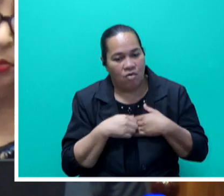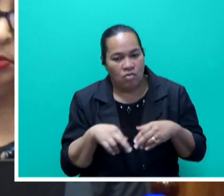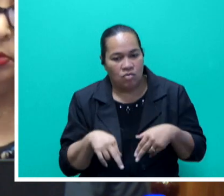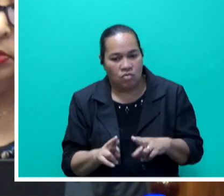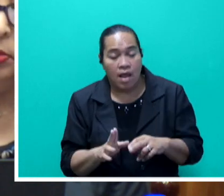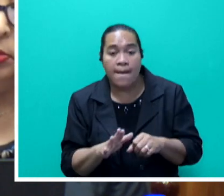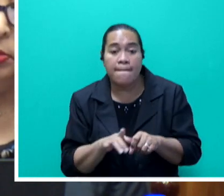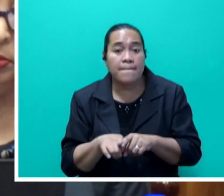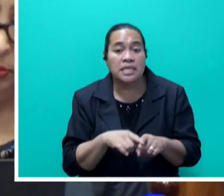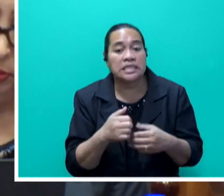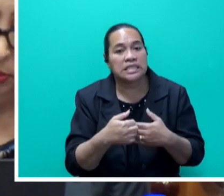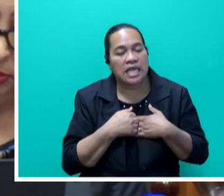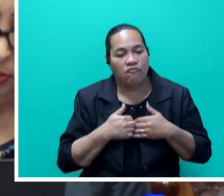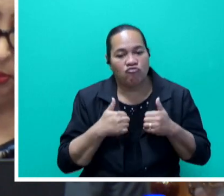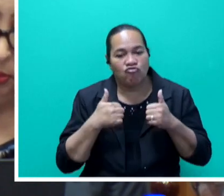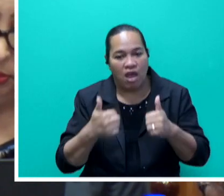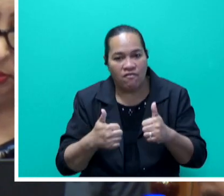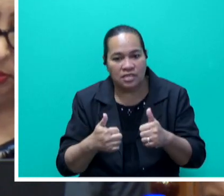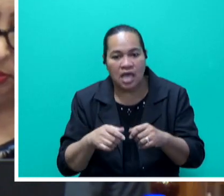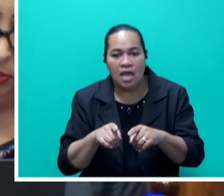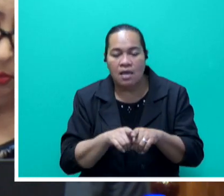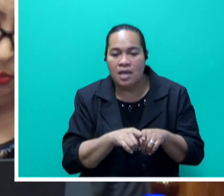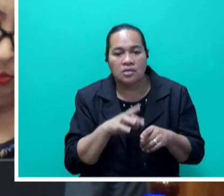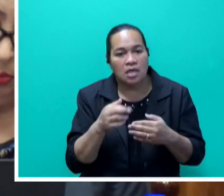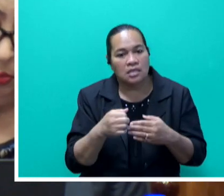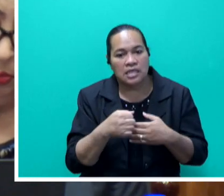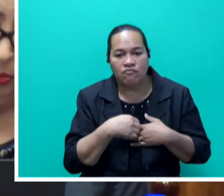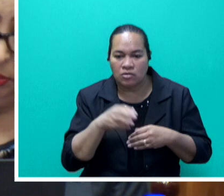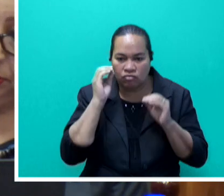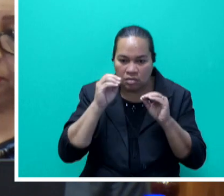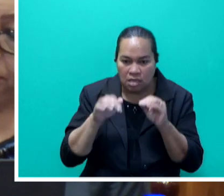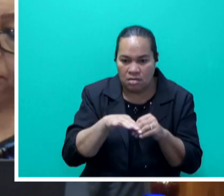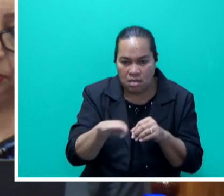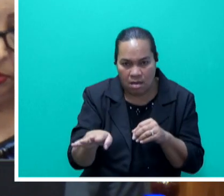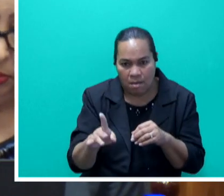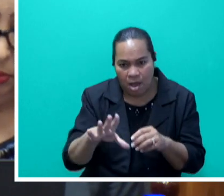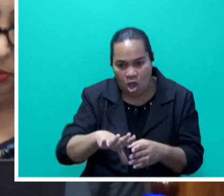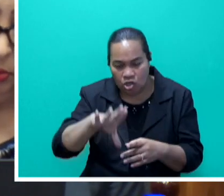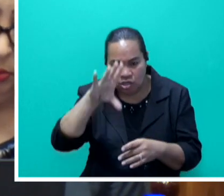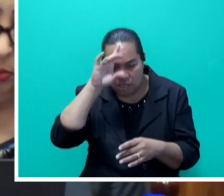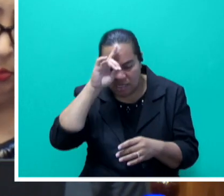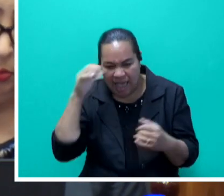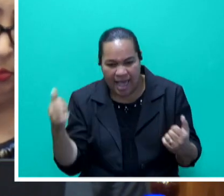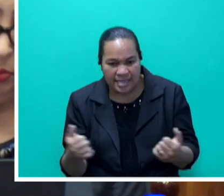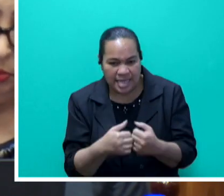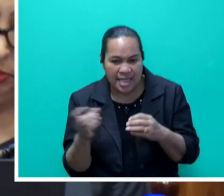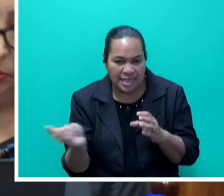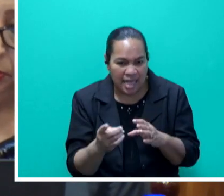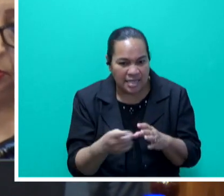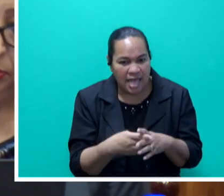means safe drivers, post-road safety education, accident data and research, traffic law